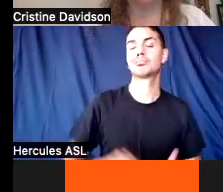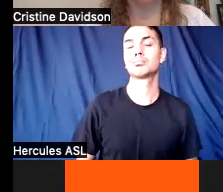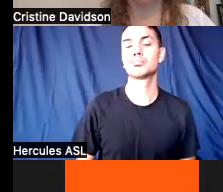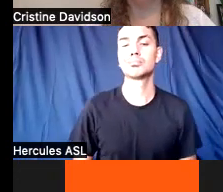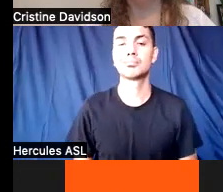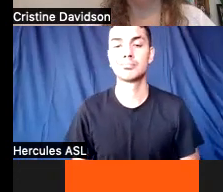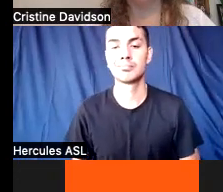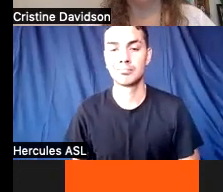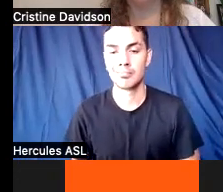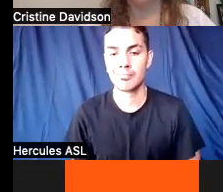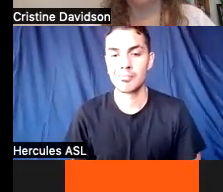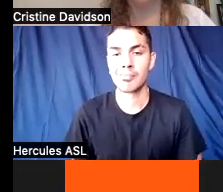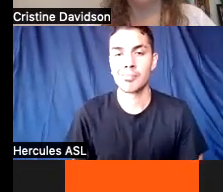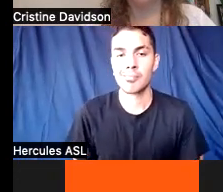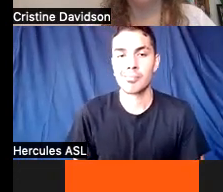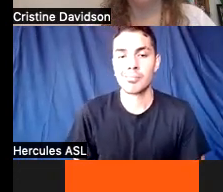Very good.